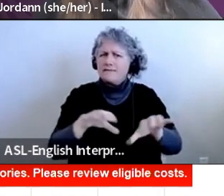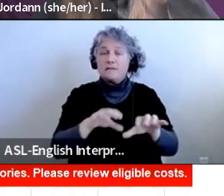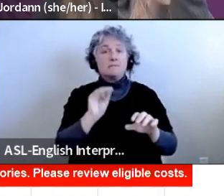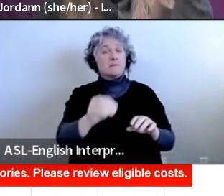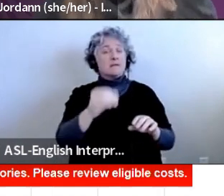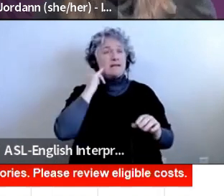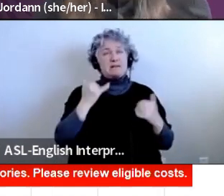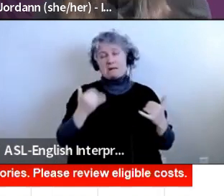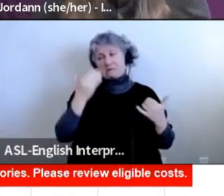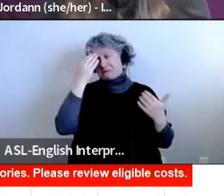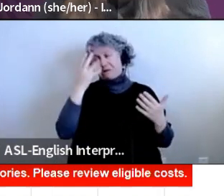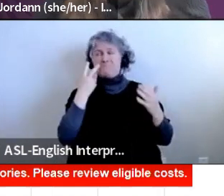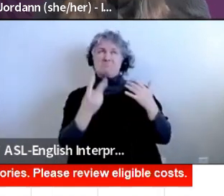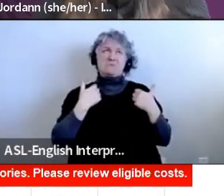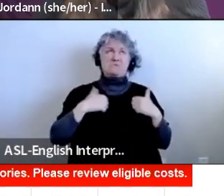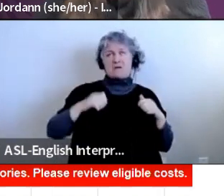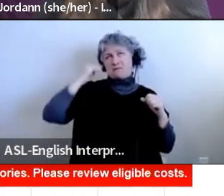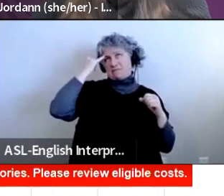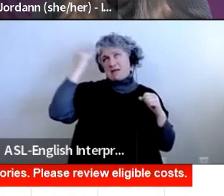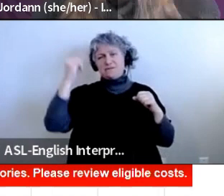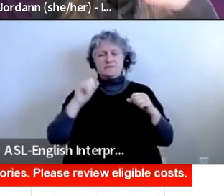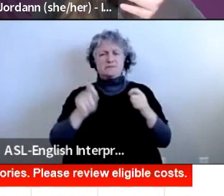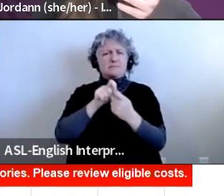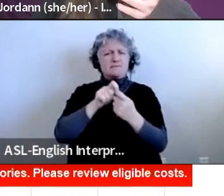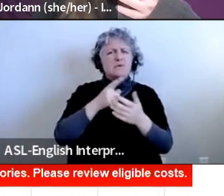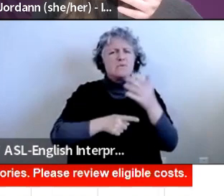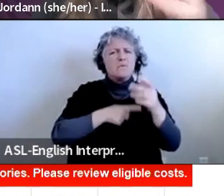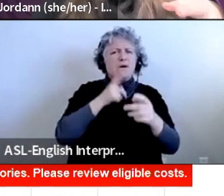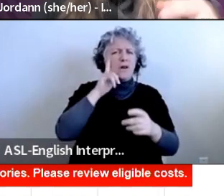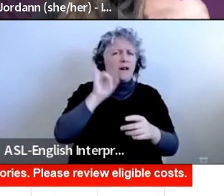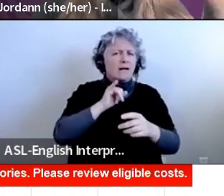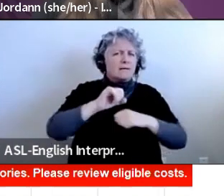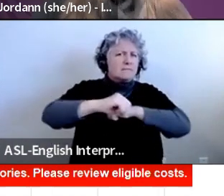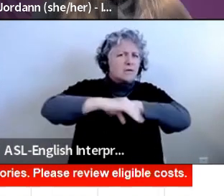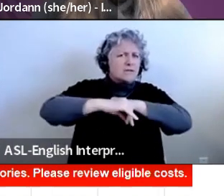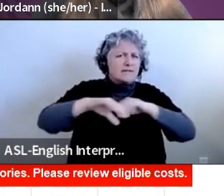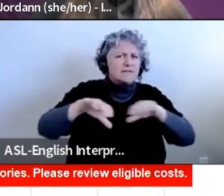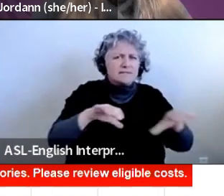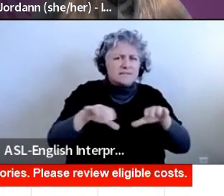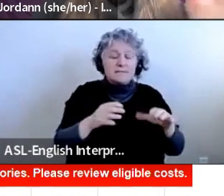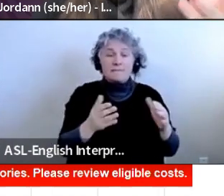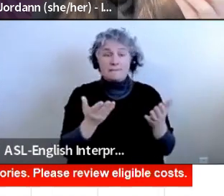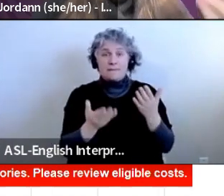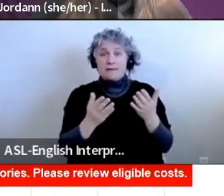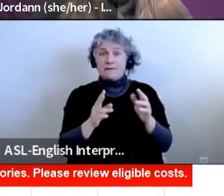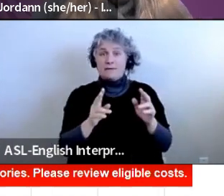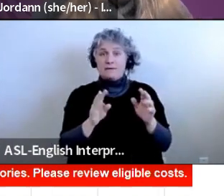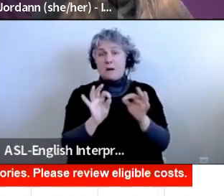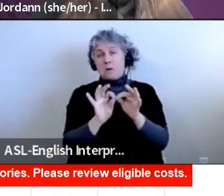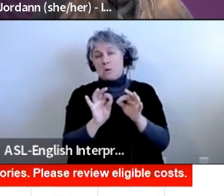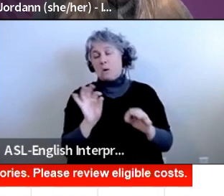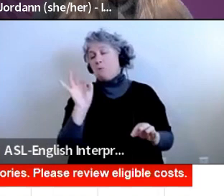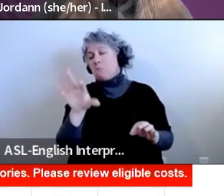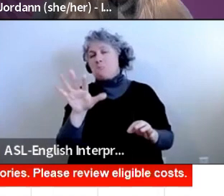just do the best you can, be as specific as possible. Of course, what you put on here might be quotes at this time. You might not have a